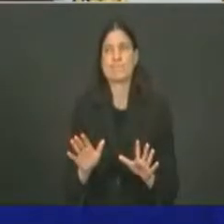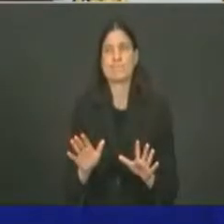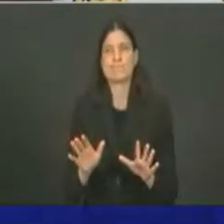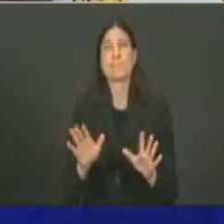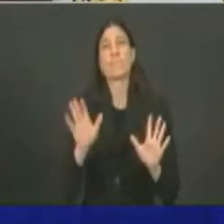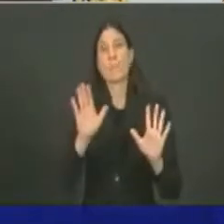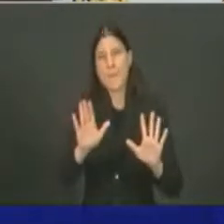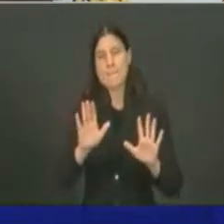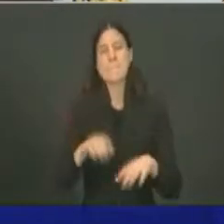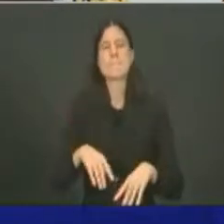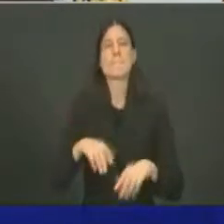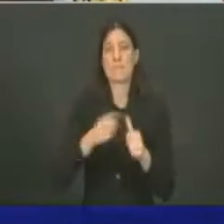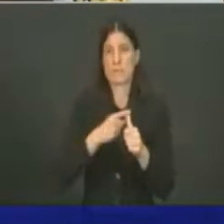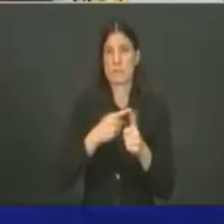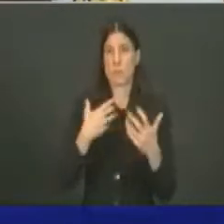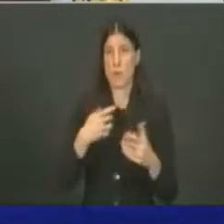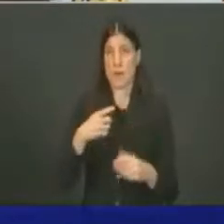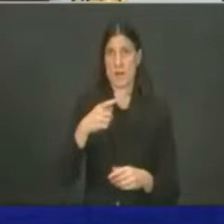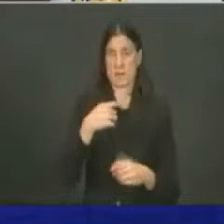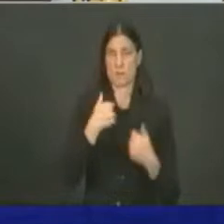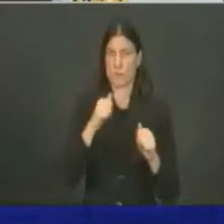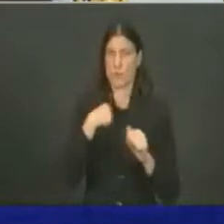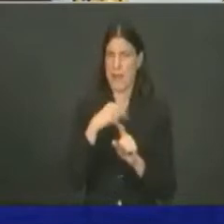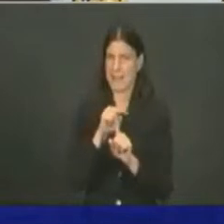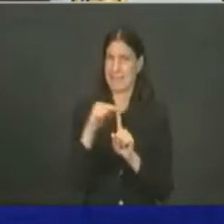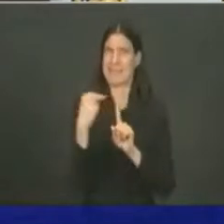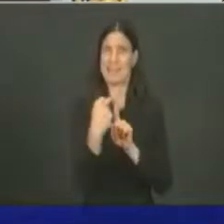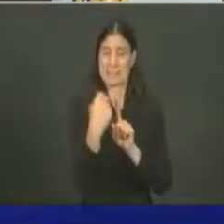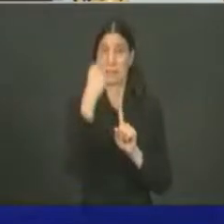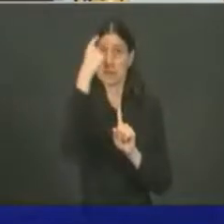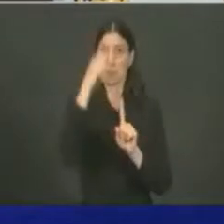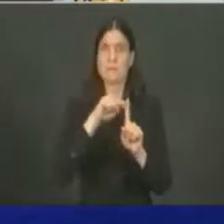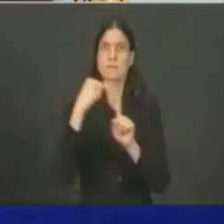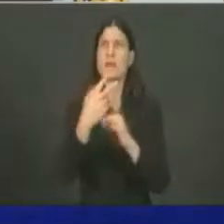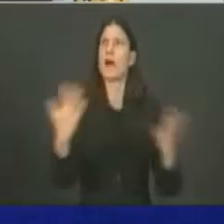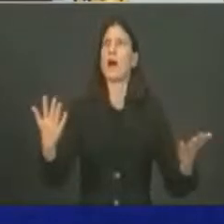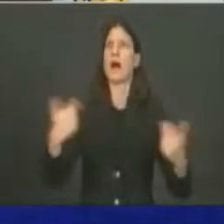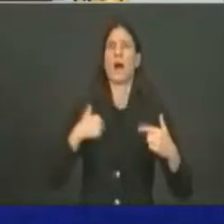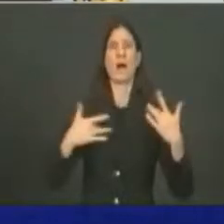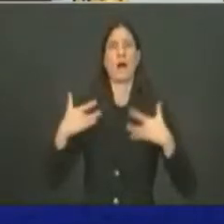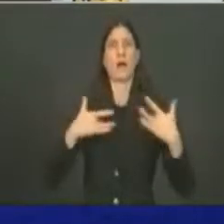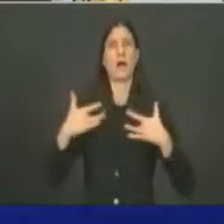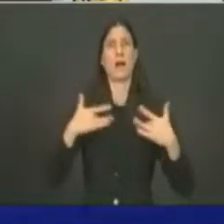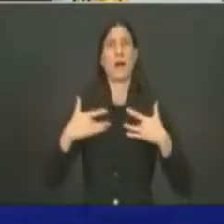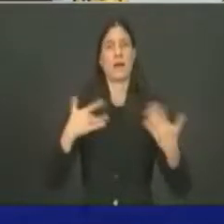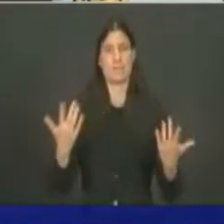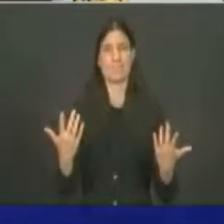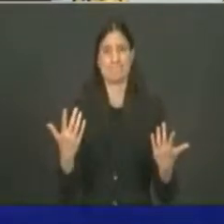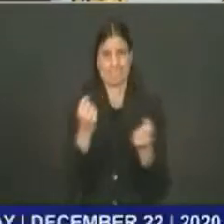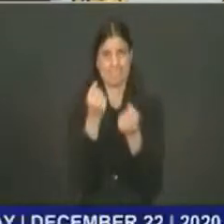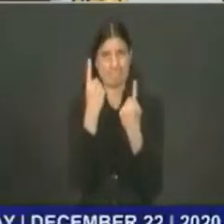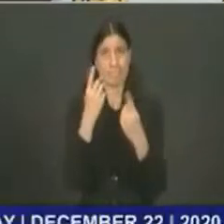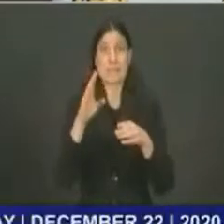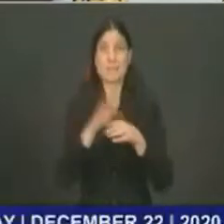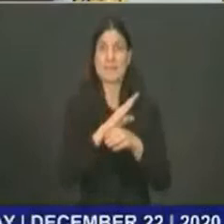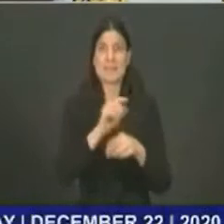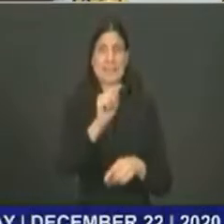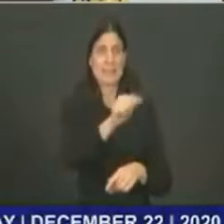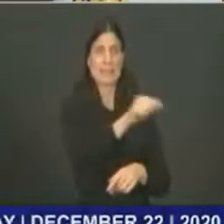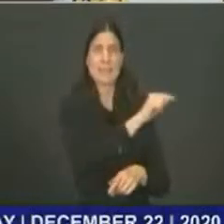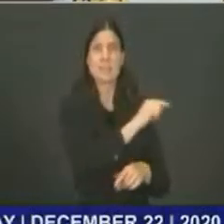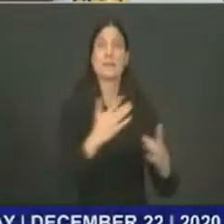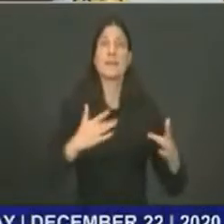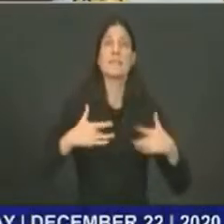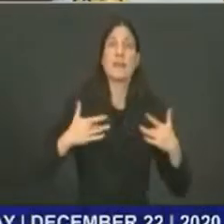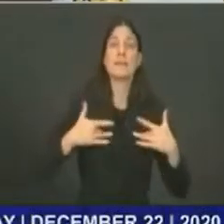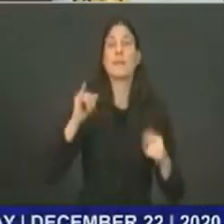hear where they're coming from. You are correct in that these businesses, certain businesses have been disproportionately crushed